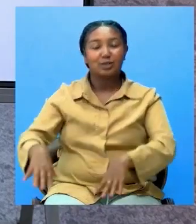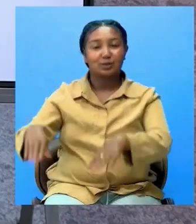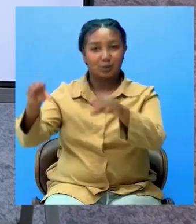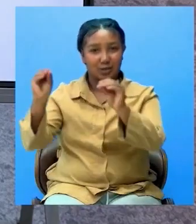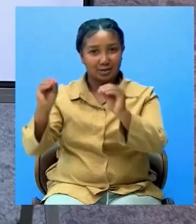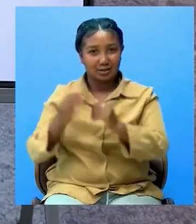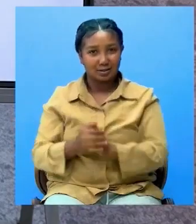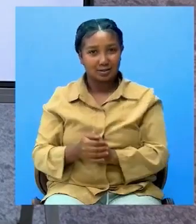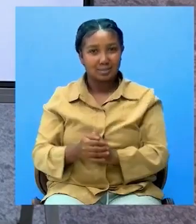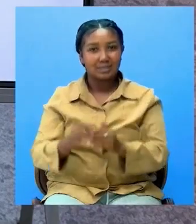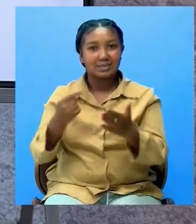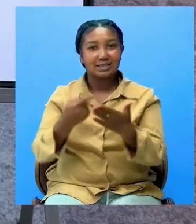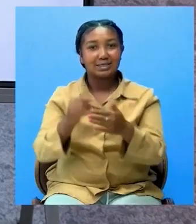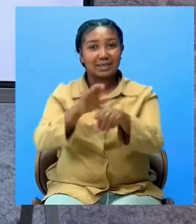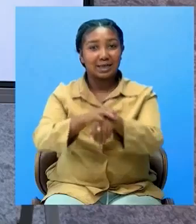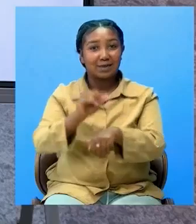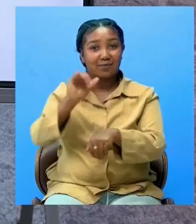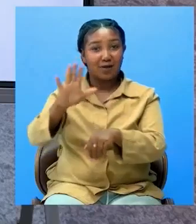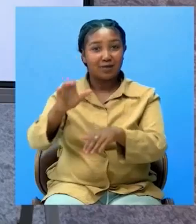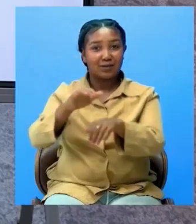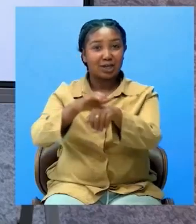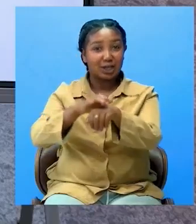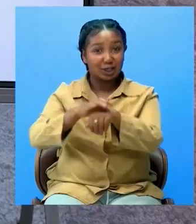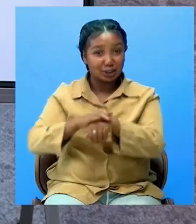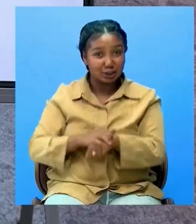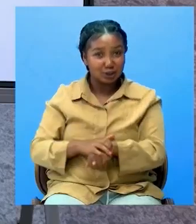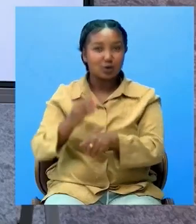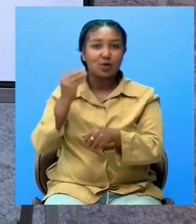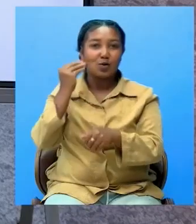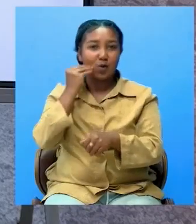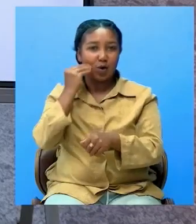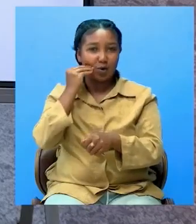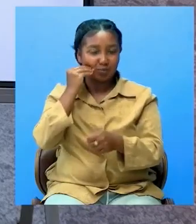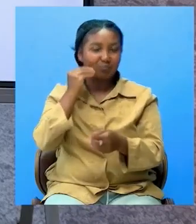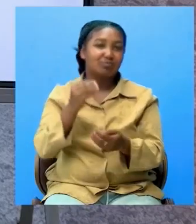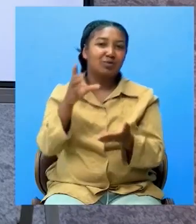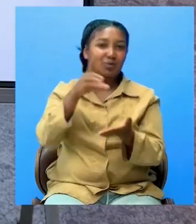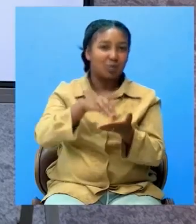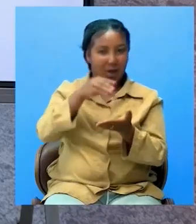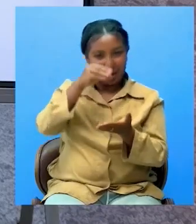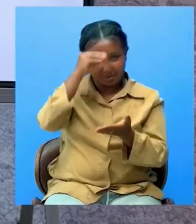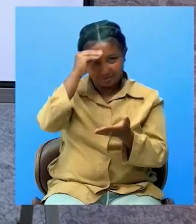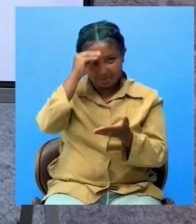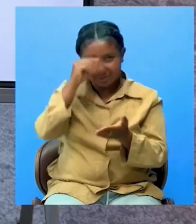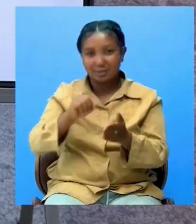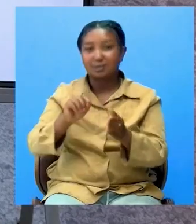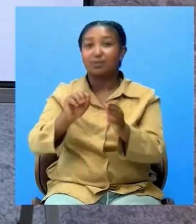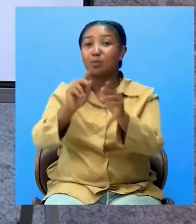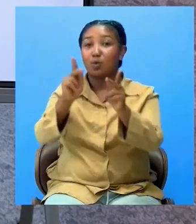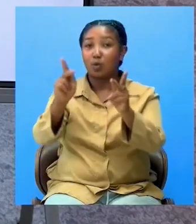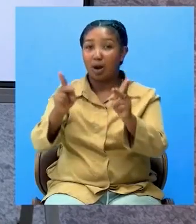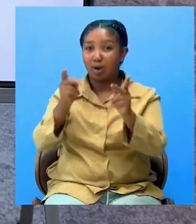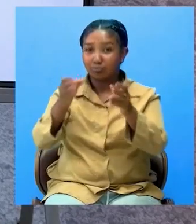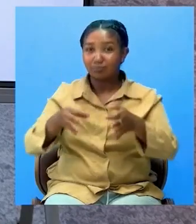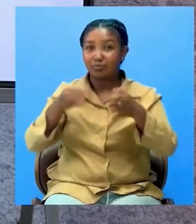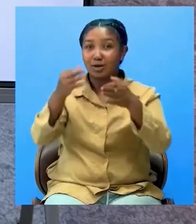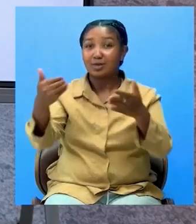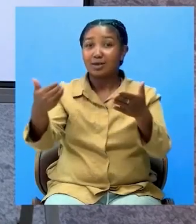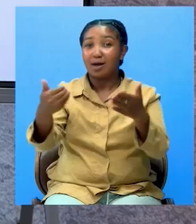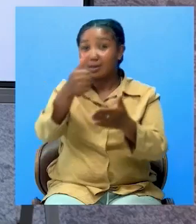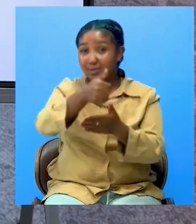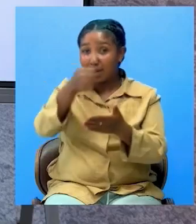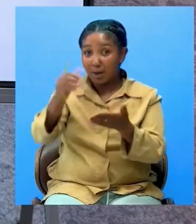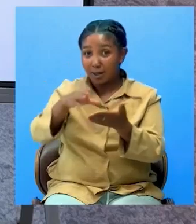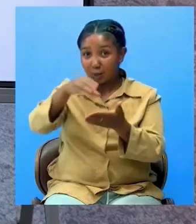Students, this is grade 5 English language home tutorial class. This program is brought to you by City Government